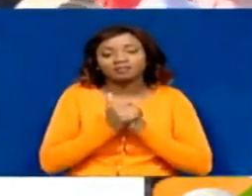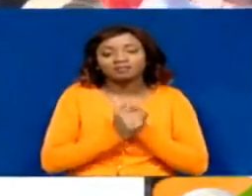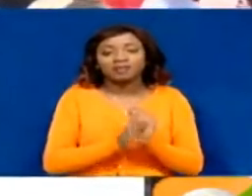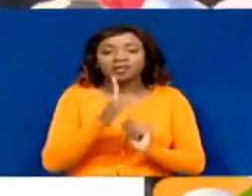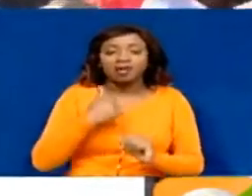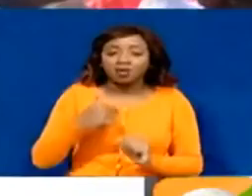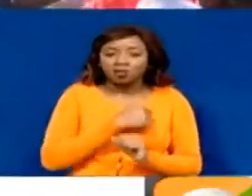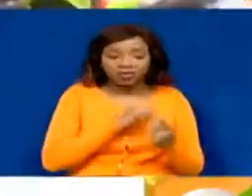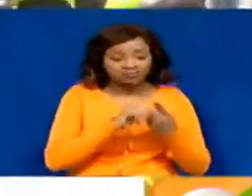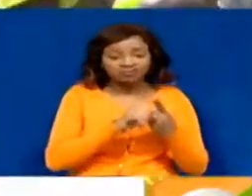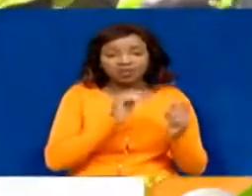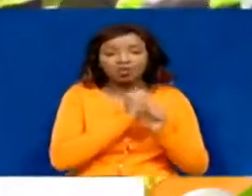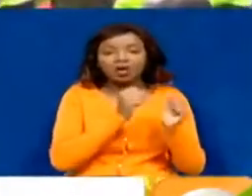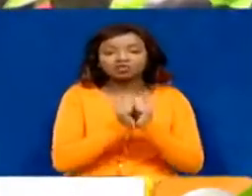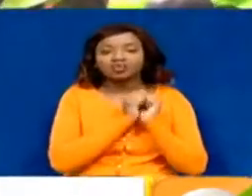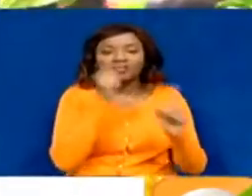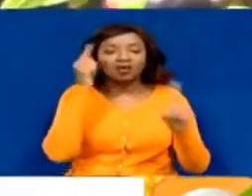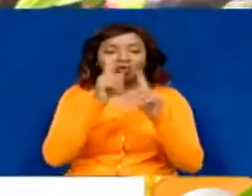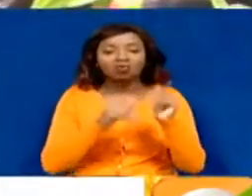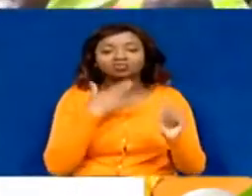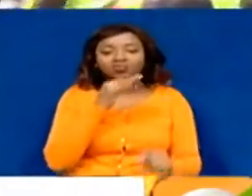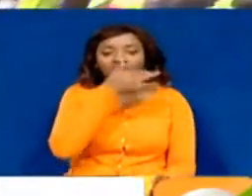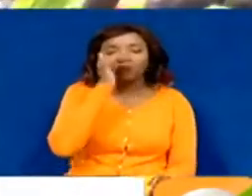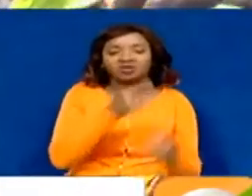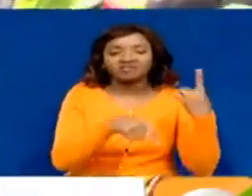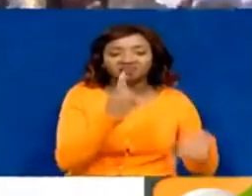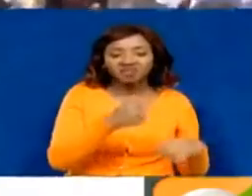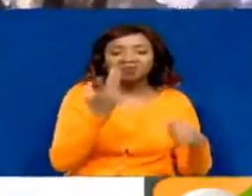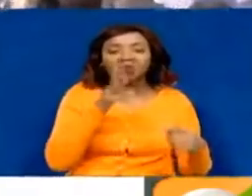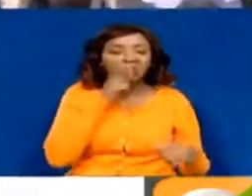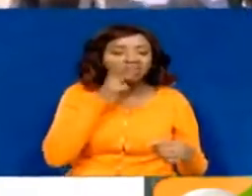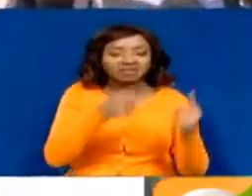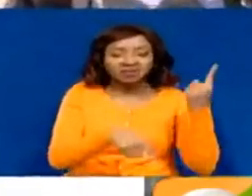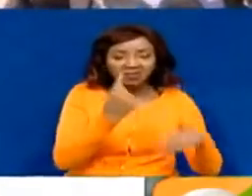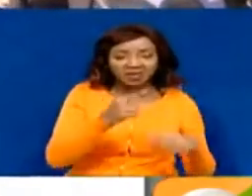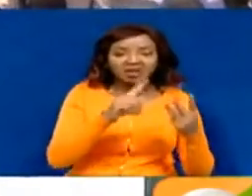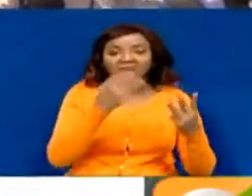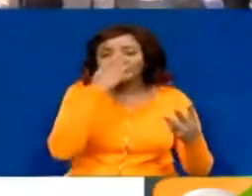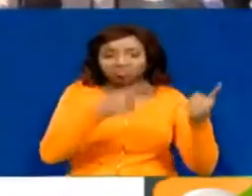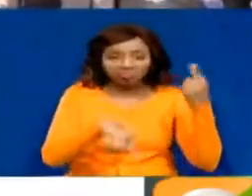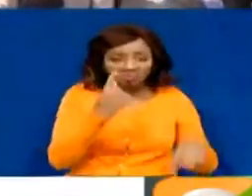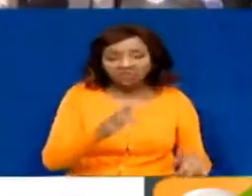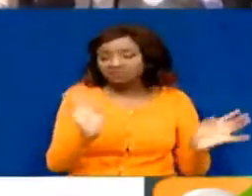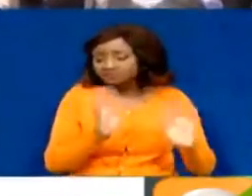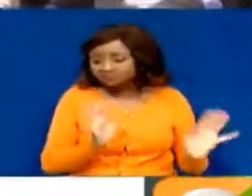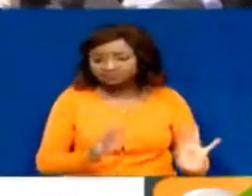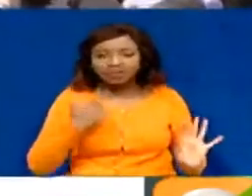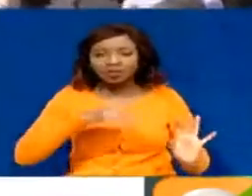ndio Musalia apate. Hatujaungana ndio Weta apate. Hatujaungana ndio Ruto